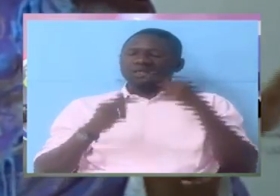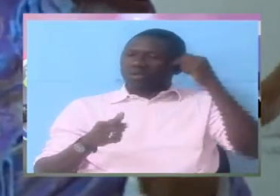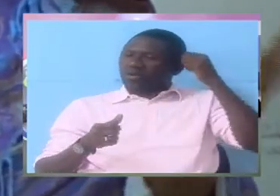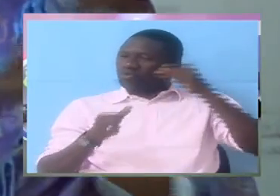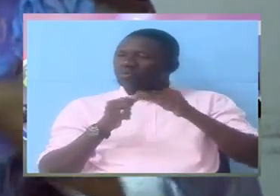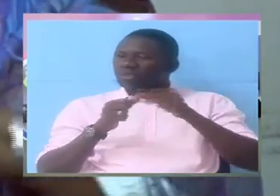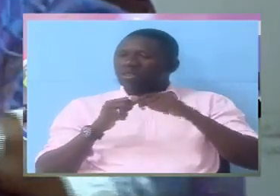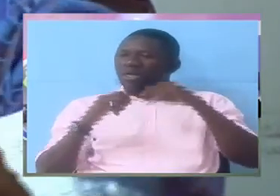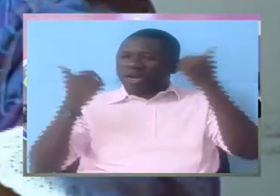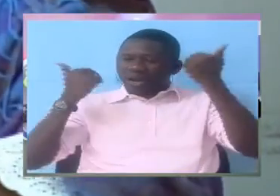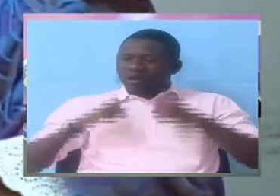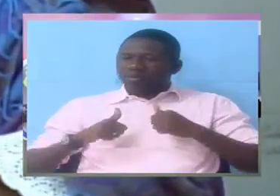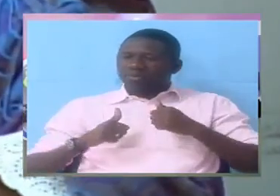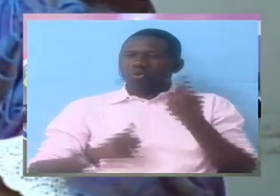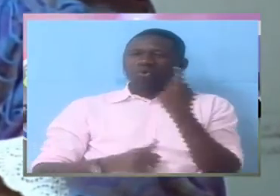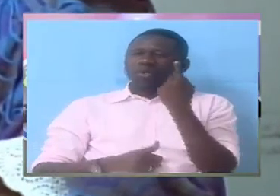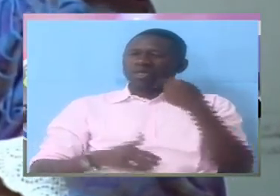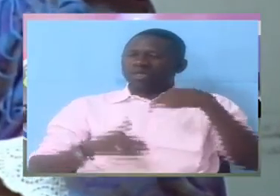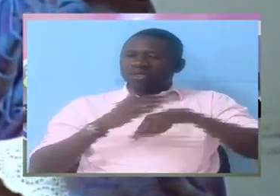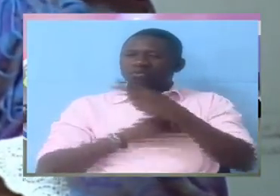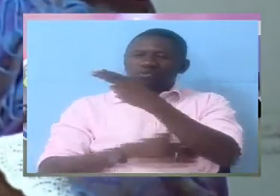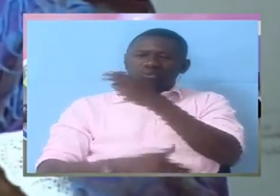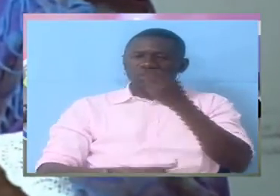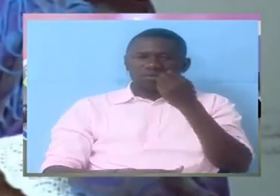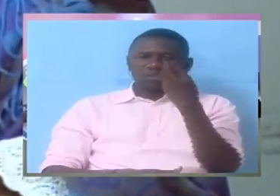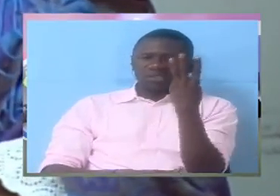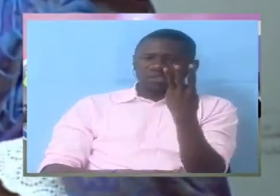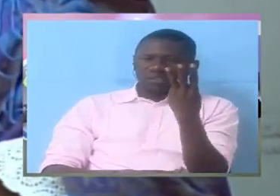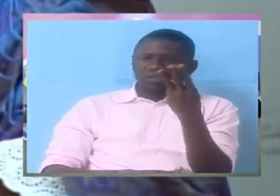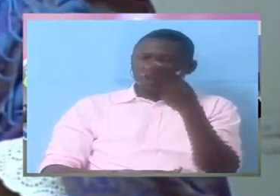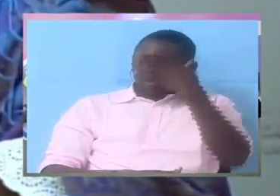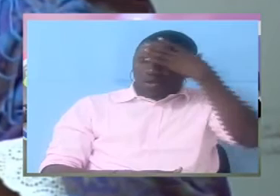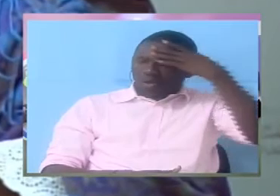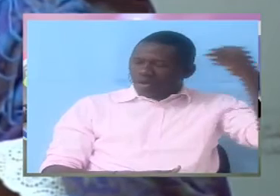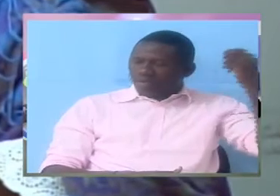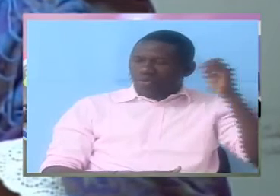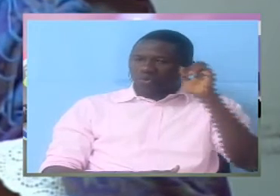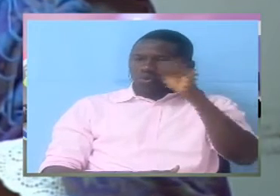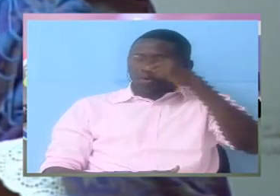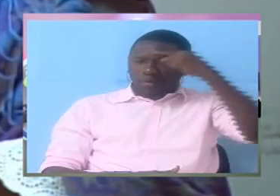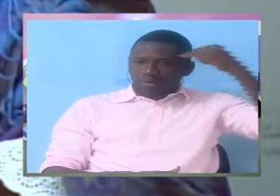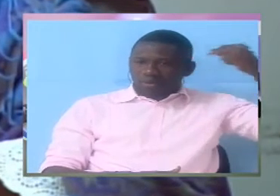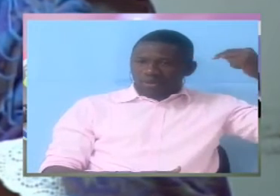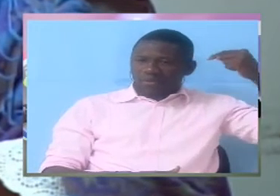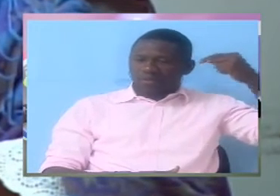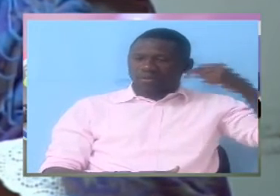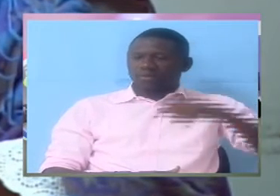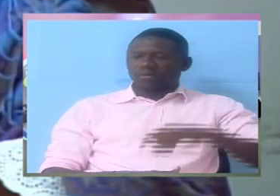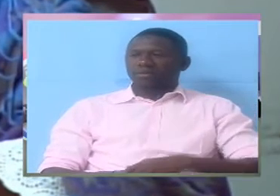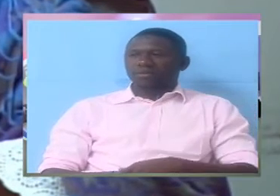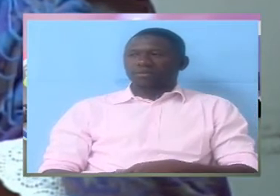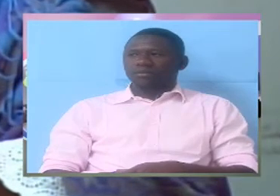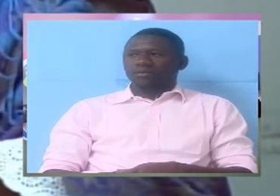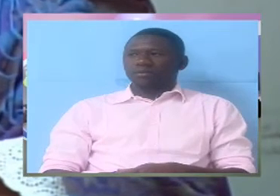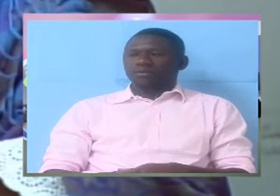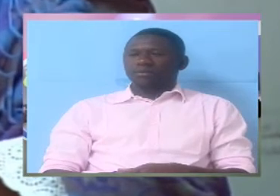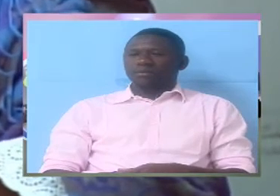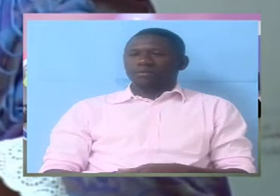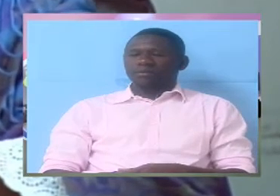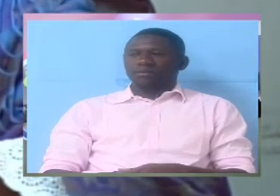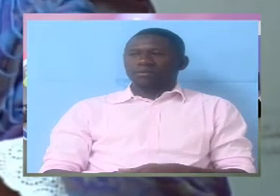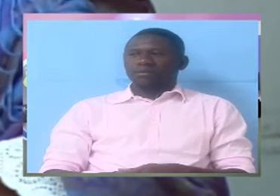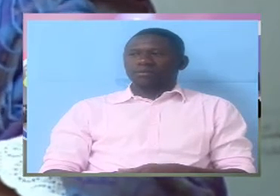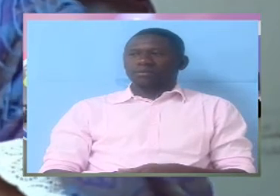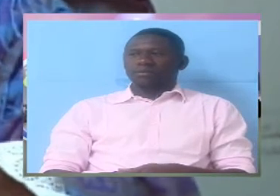that happened only in 2003 andu hanika bi kula me anoka ke 2003 san ko we sa ngi sondo mola imiro e hakilo la. That is